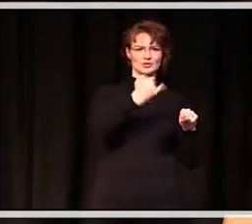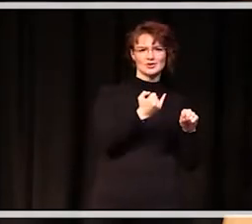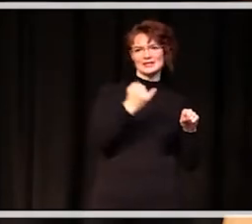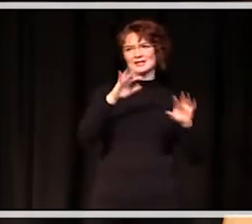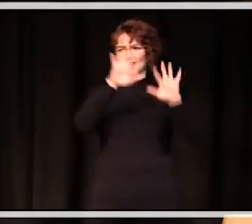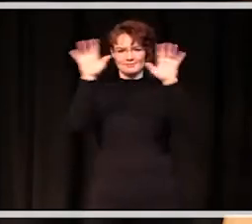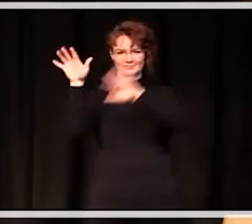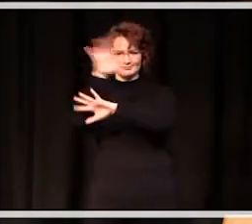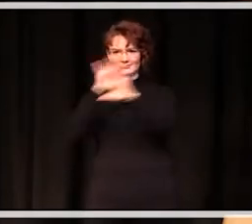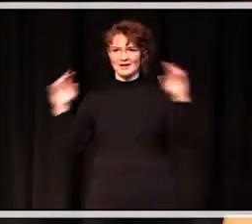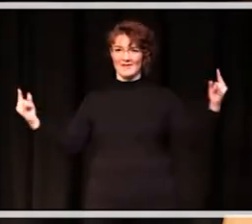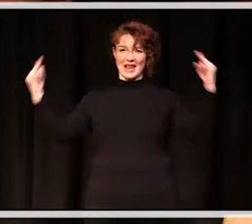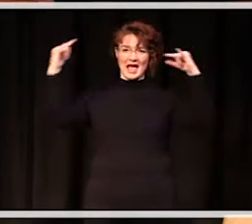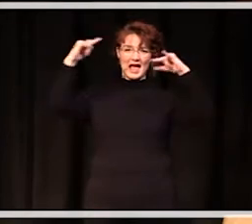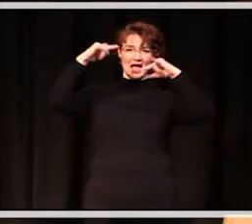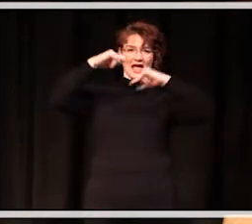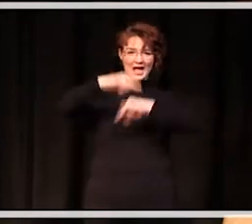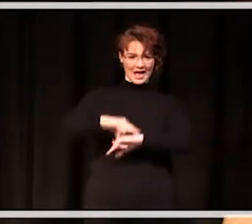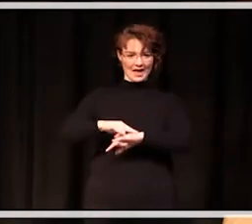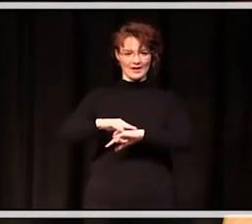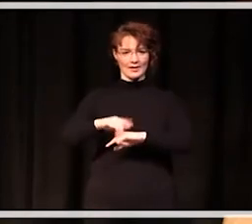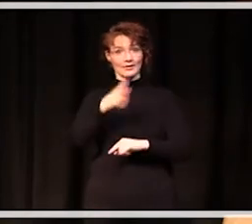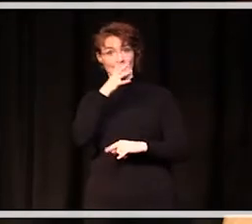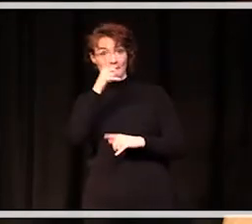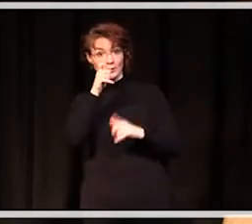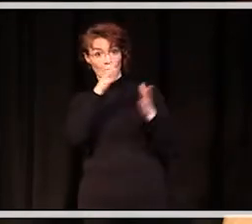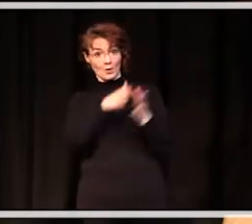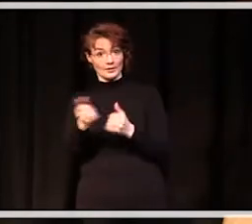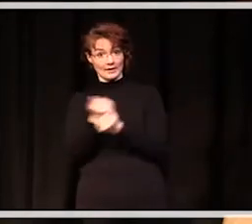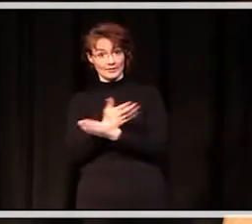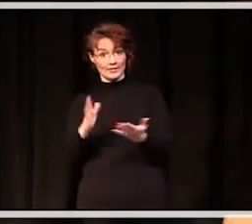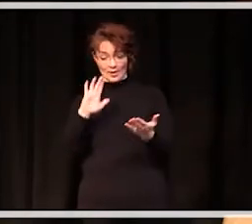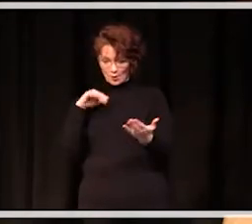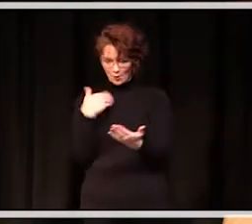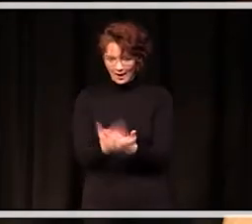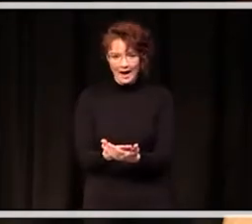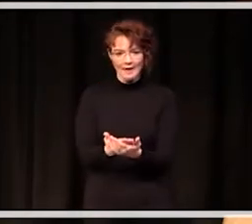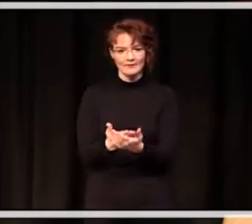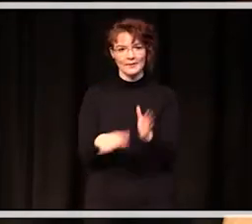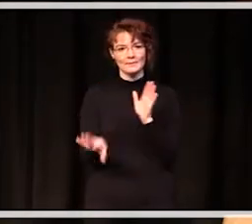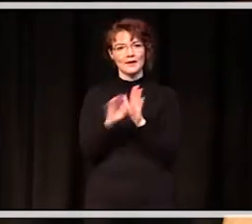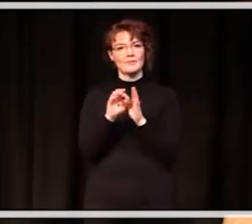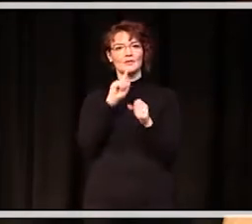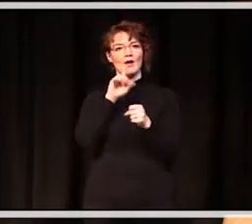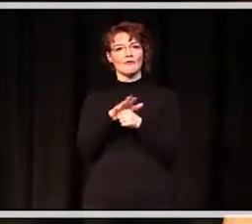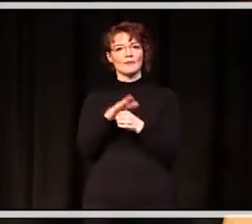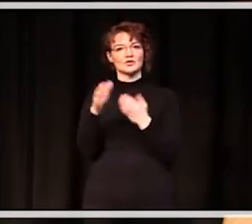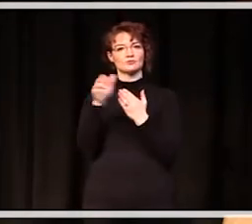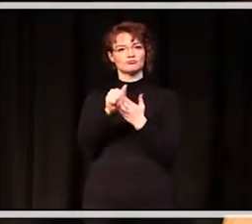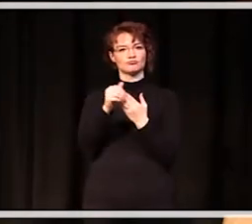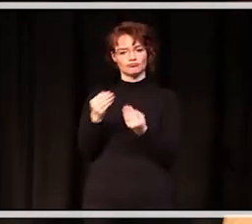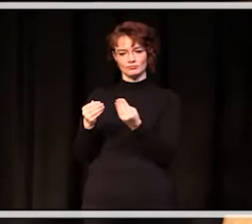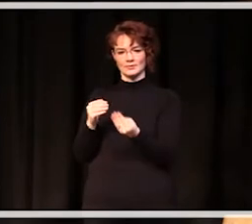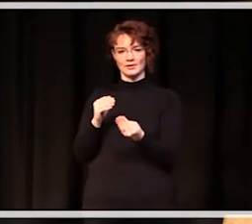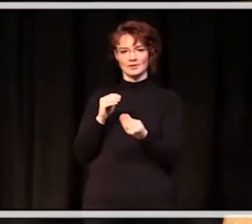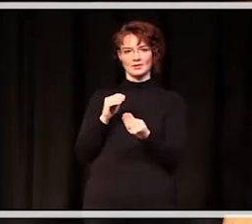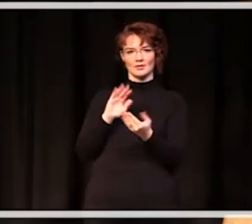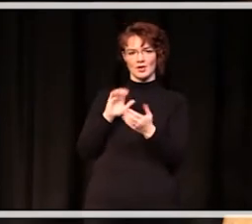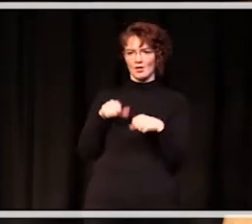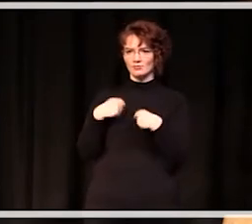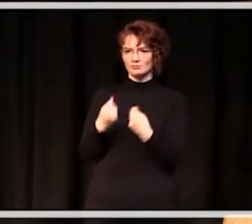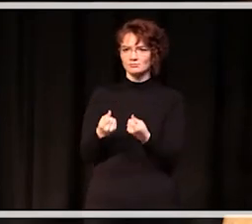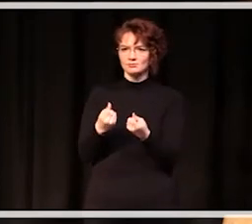to Florida. And the mom who put it all together gets down there to pick up the confirmation packet. And when she pulls up to the address,